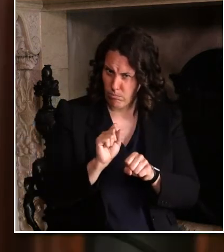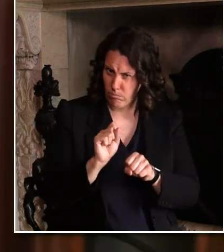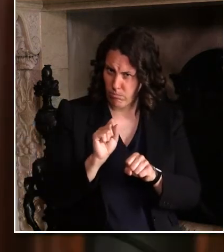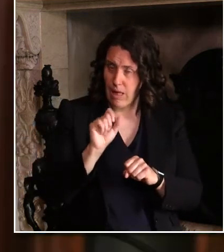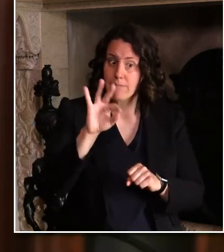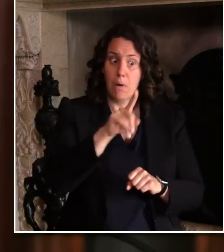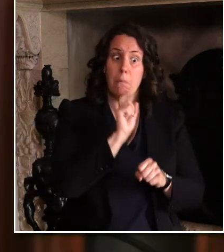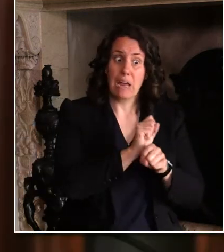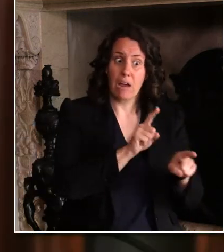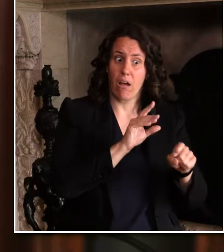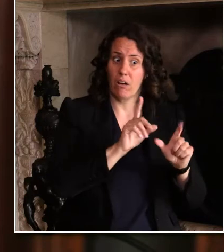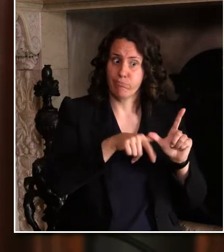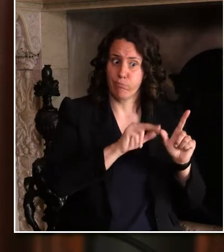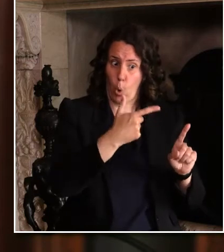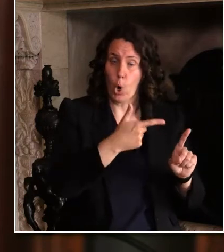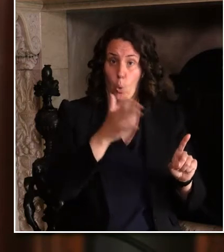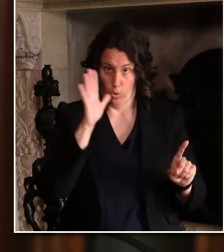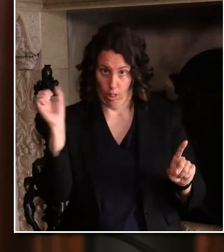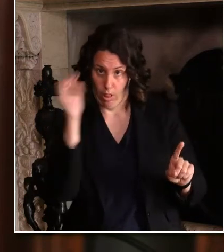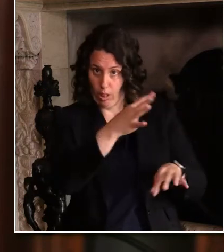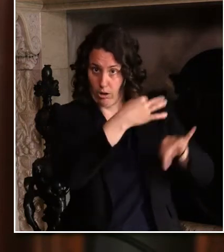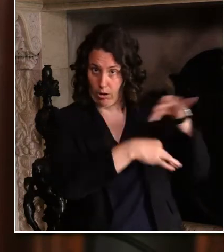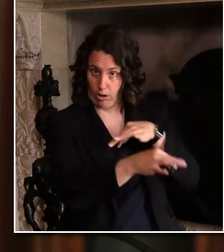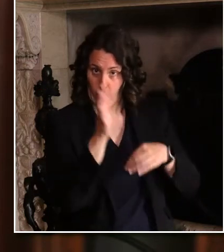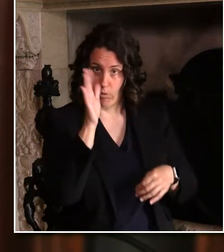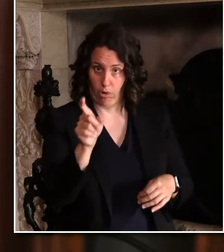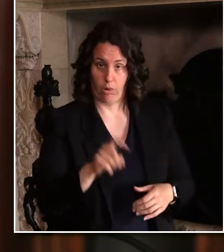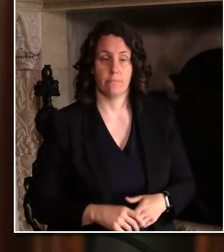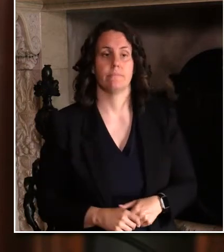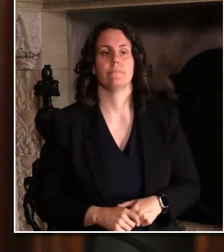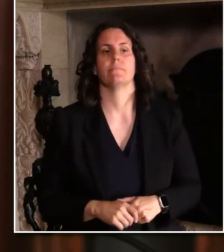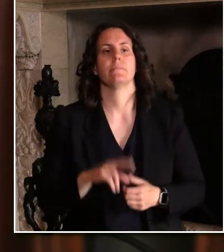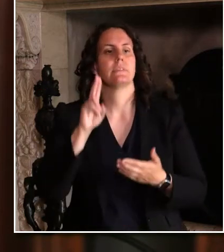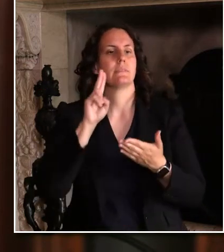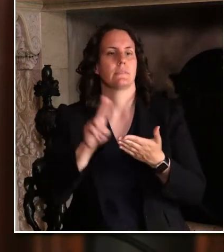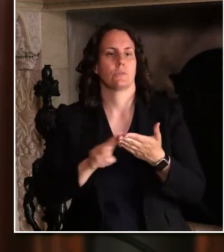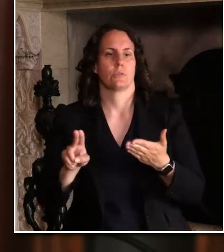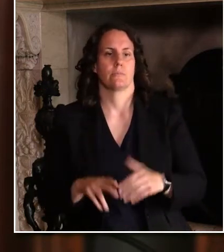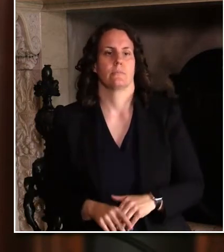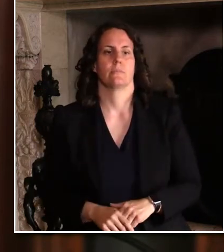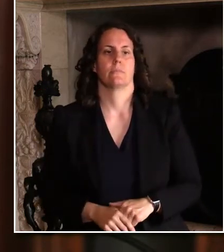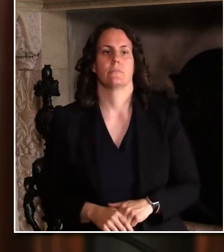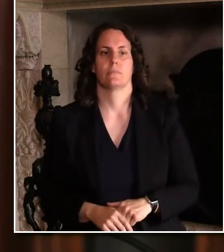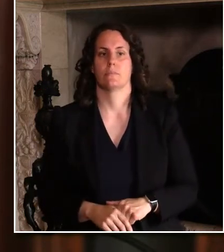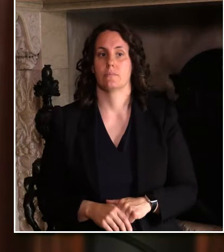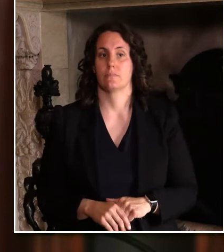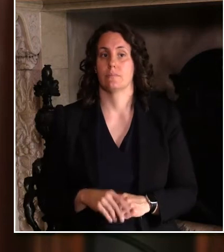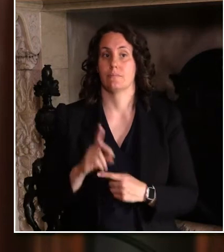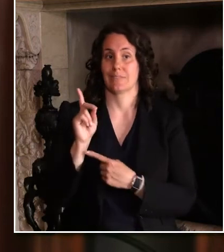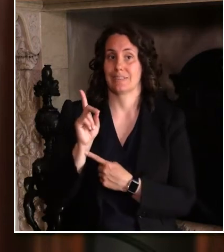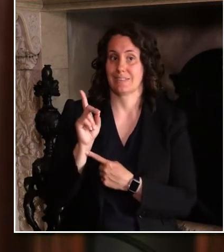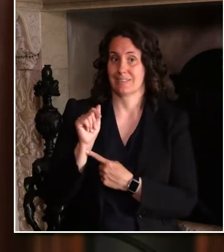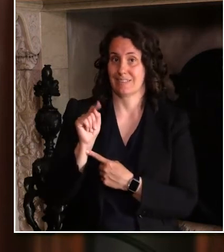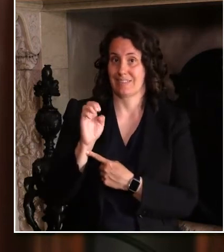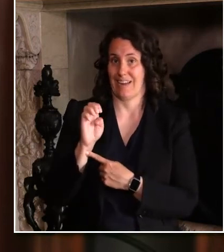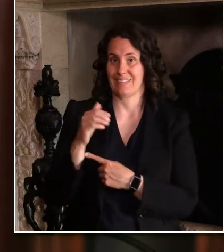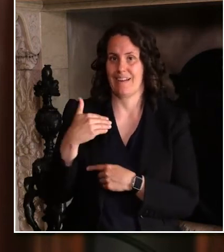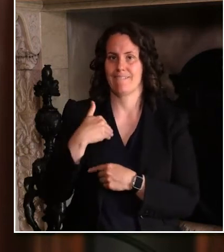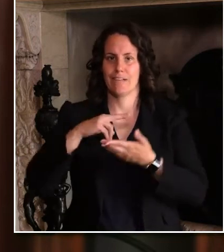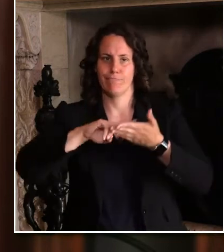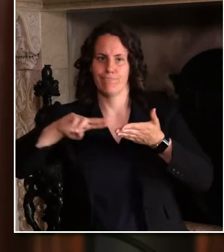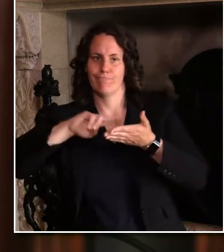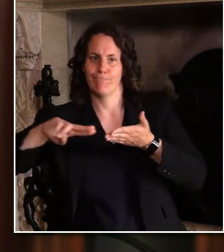question. I think it's important to be very clear that the date on those tests is the date they were manufactured. These tests are not expired, they are